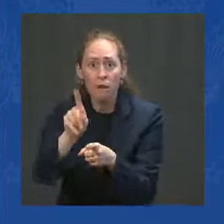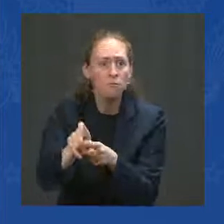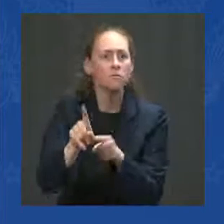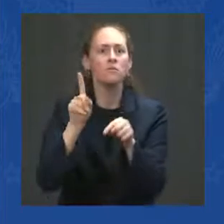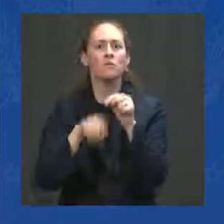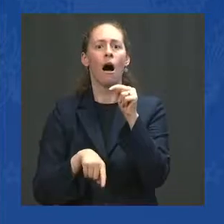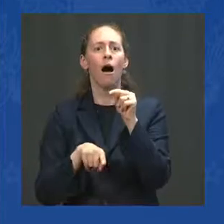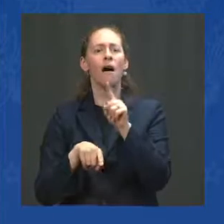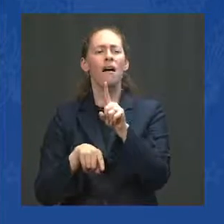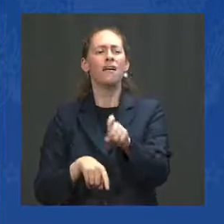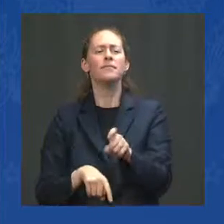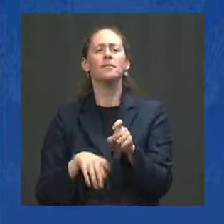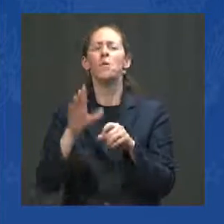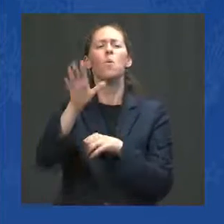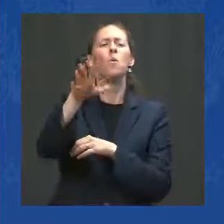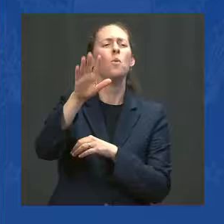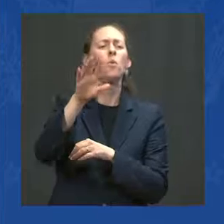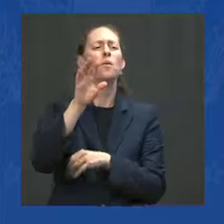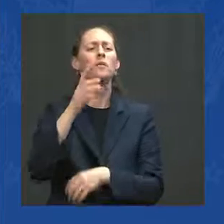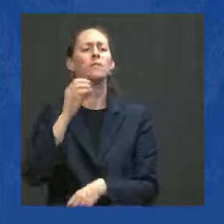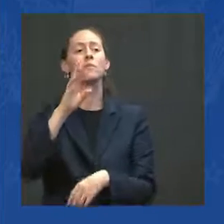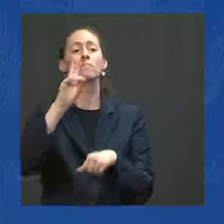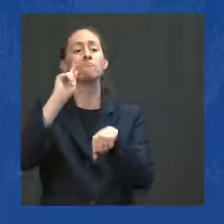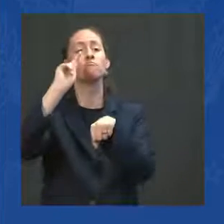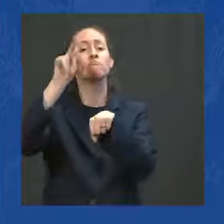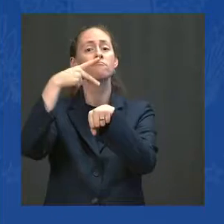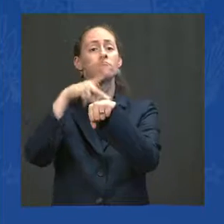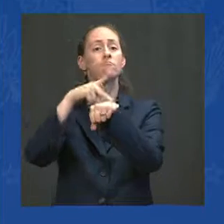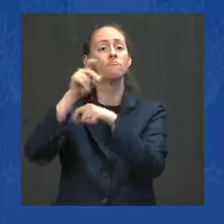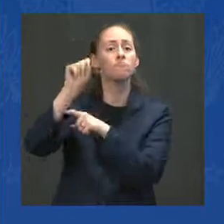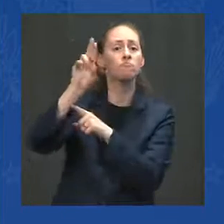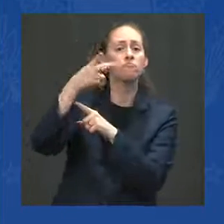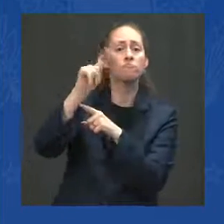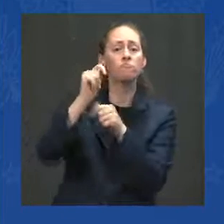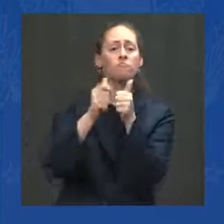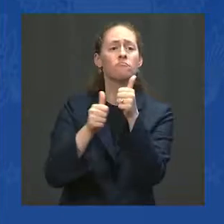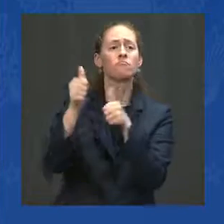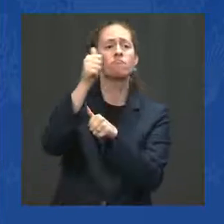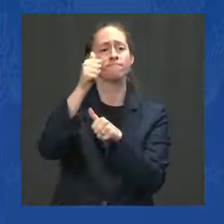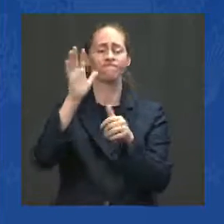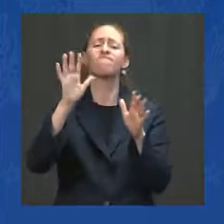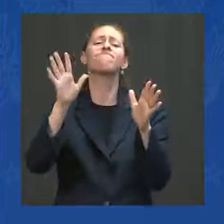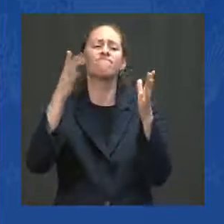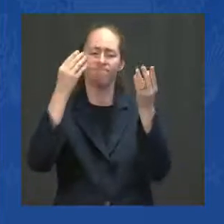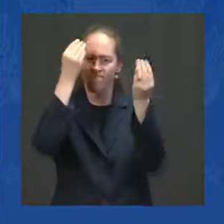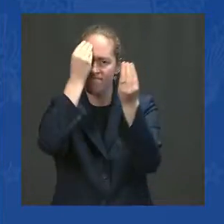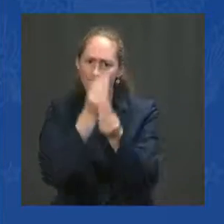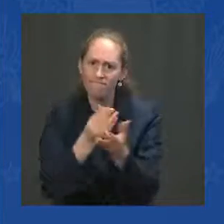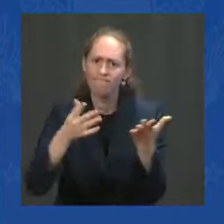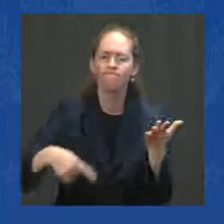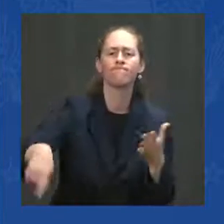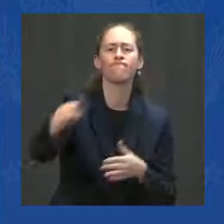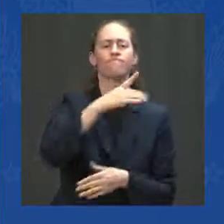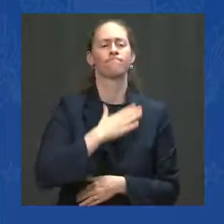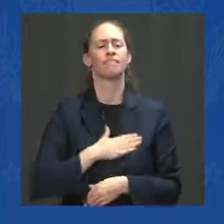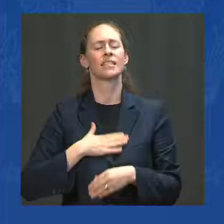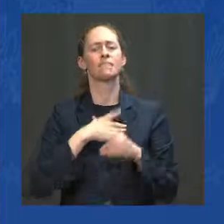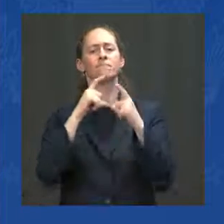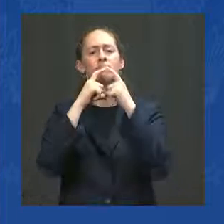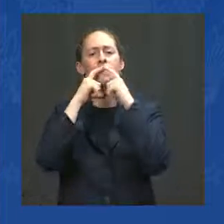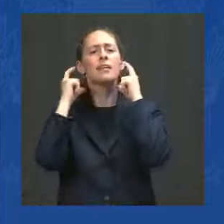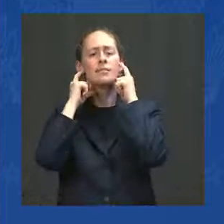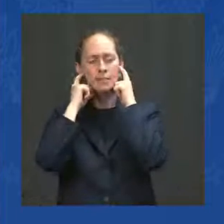a principal says that everyone in my school should wear a mask, or the school board votes for it, that governor